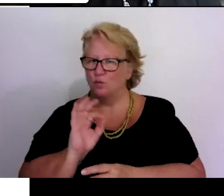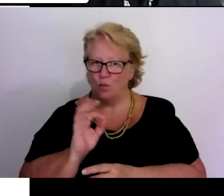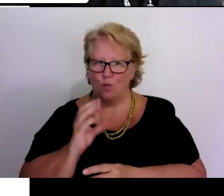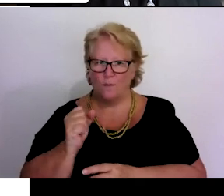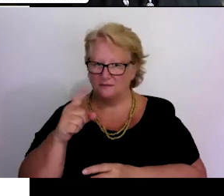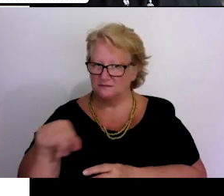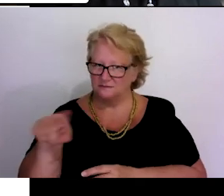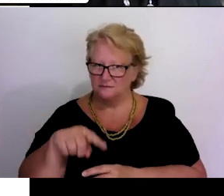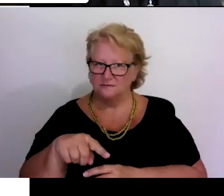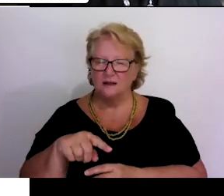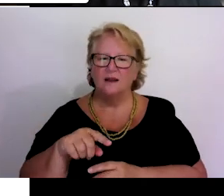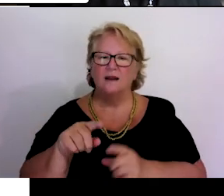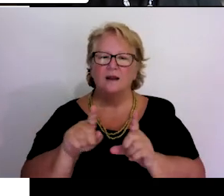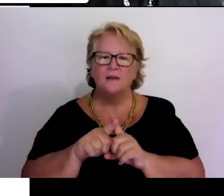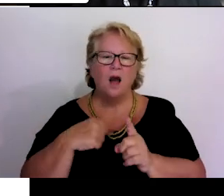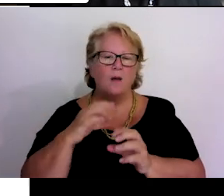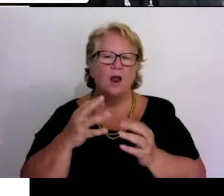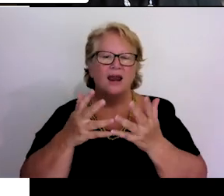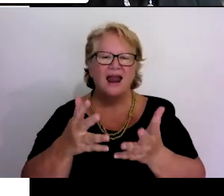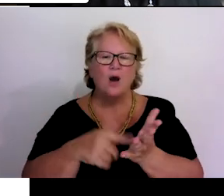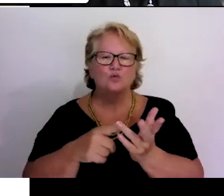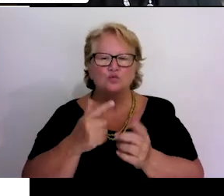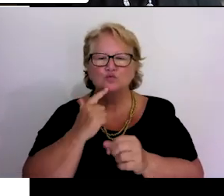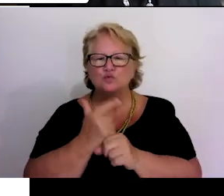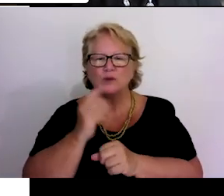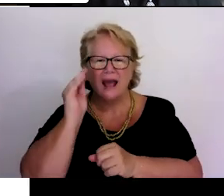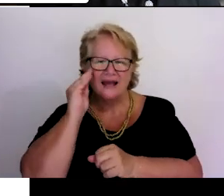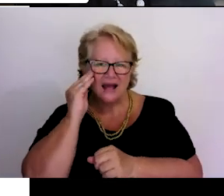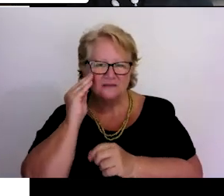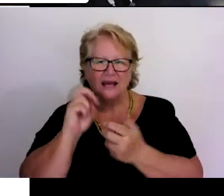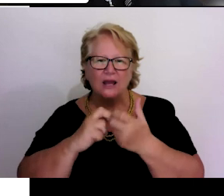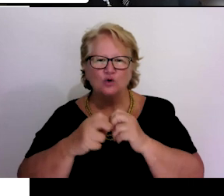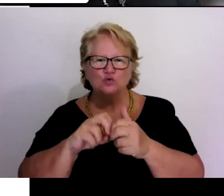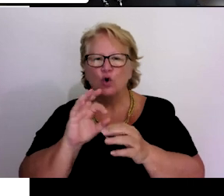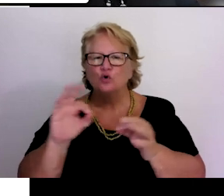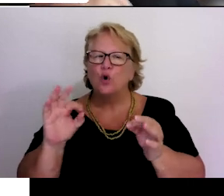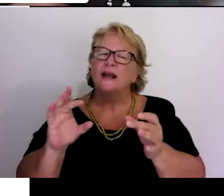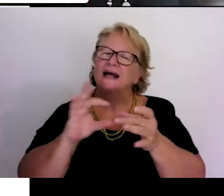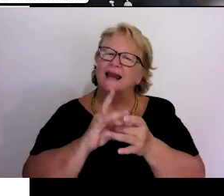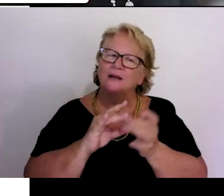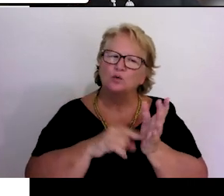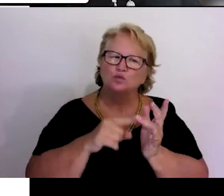decisions. And I'm not allowed to talk to the council about issues that are not connected to the data asset.